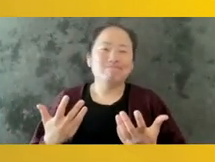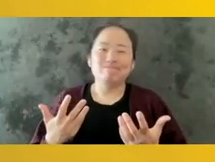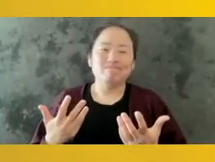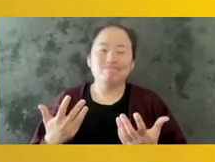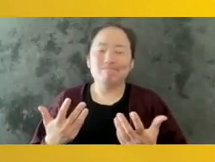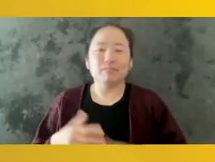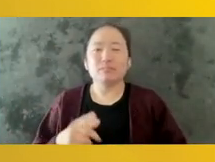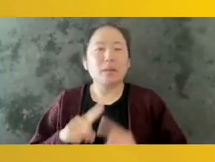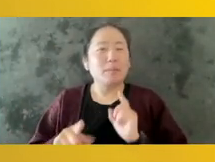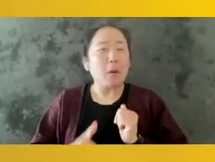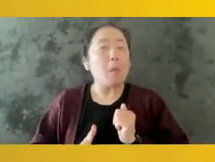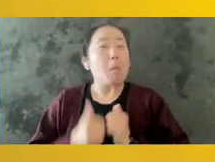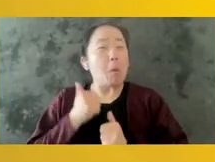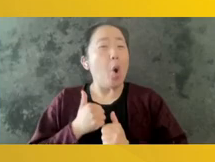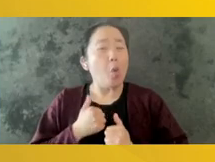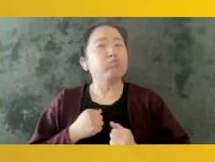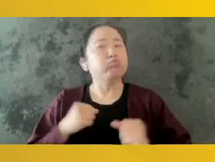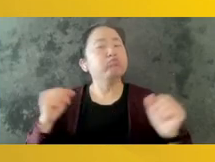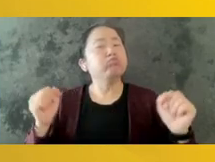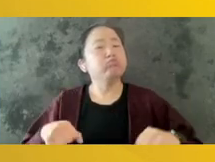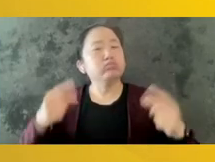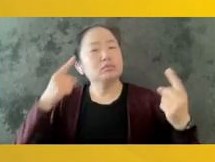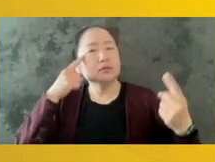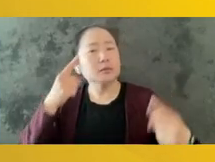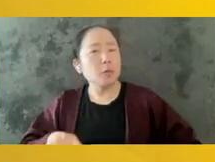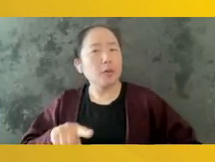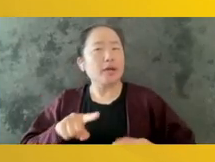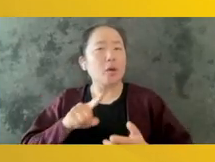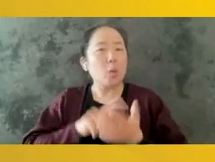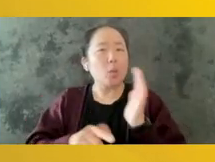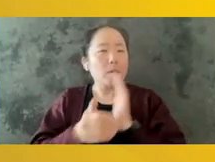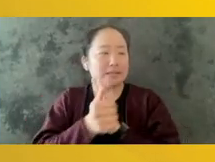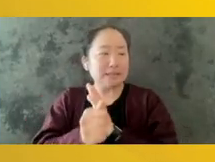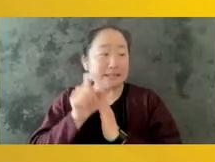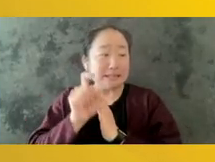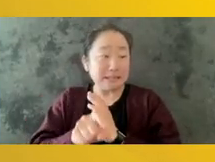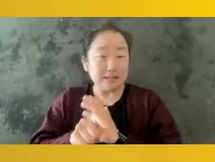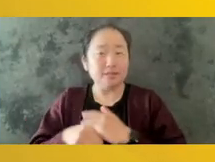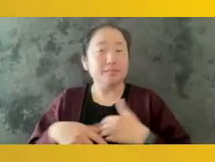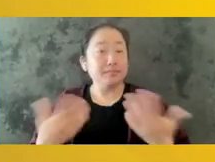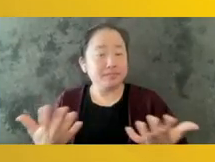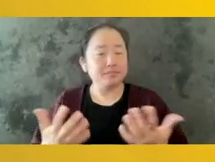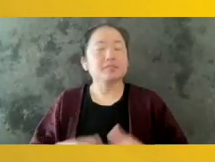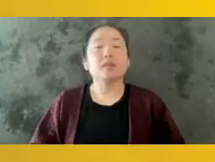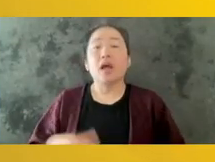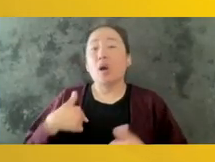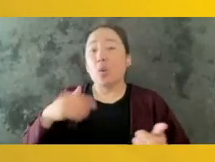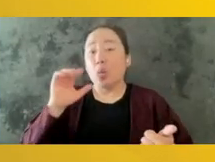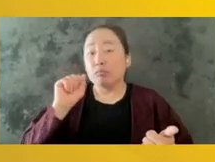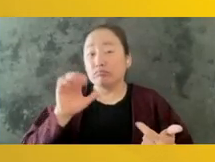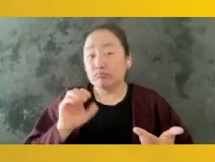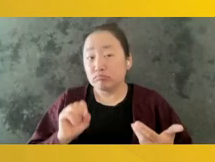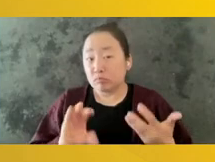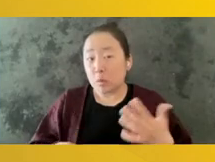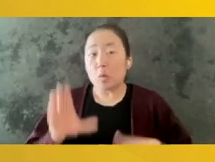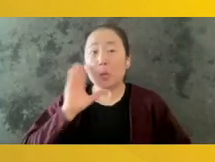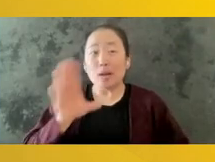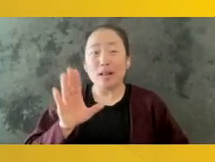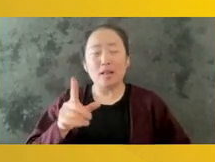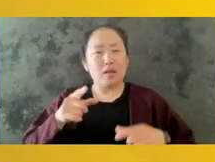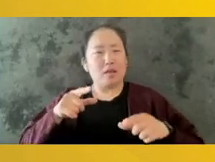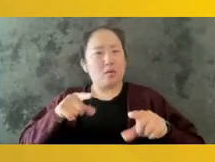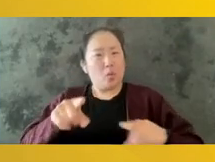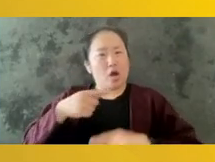the following cognitive competencies. And as I go through these, think back to the questions that you answered at the